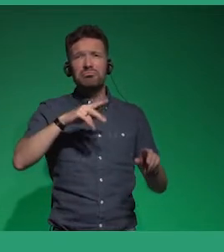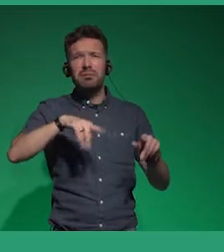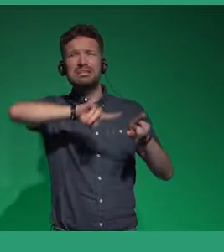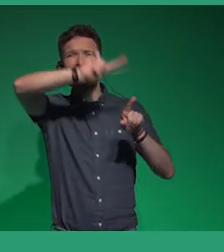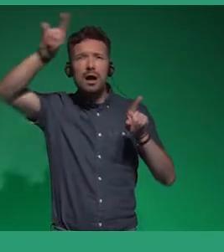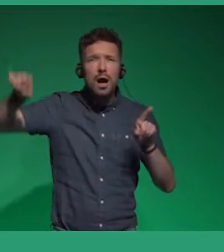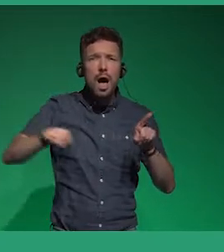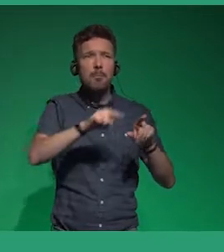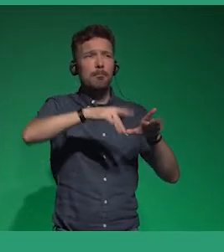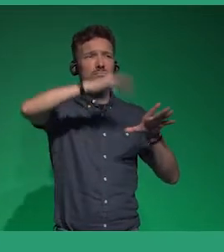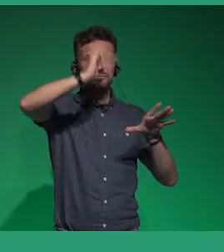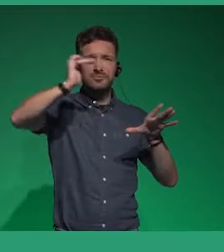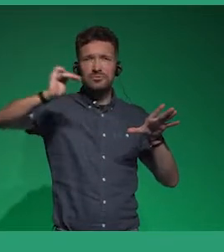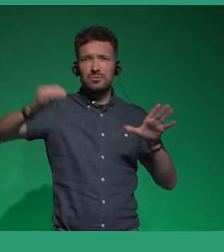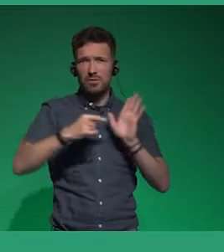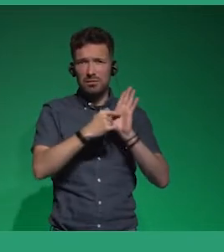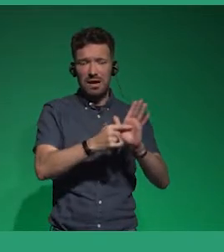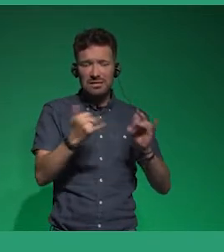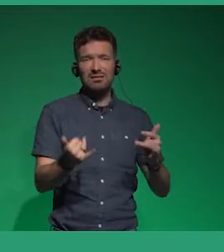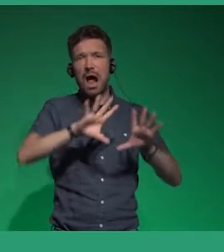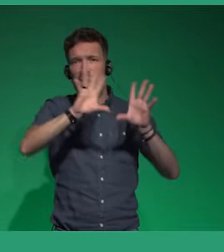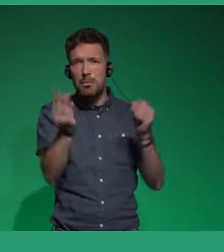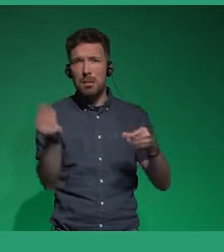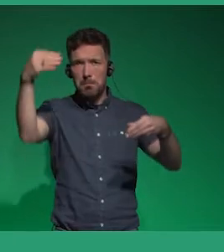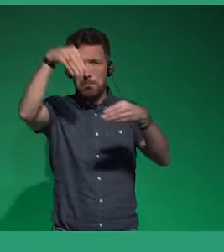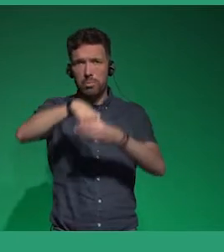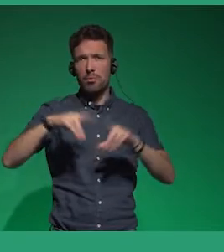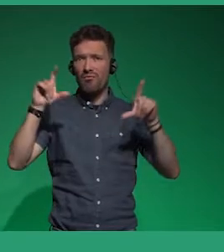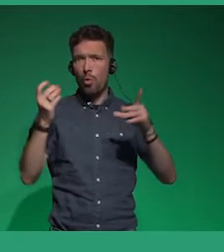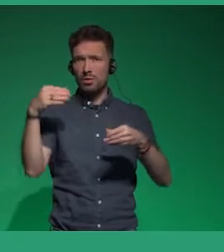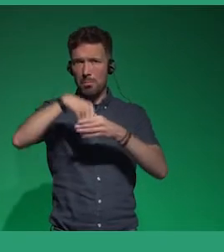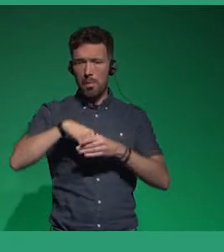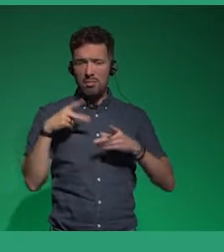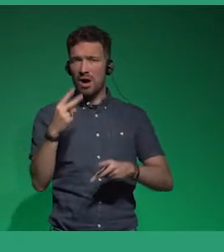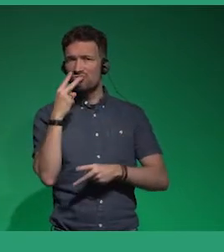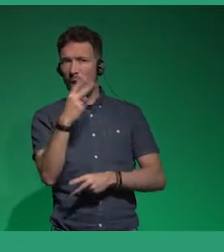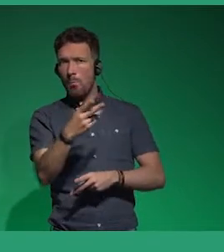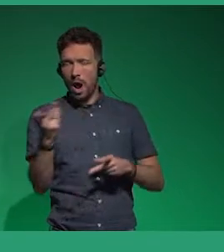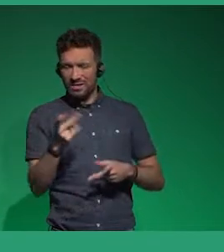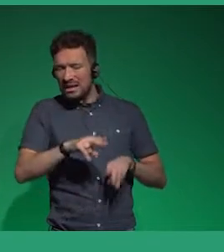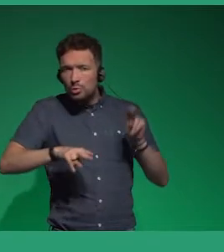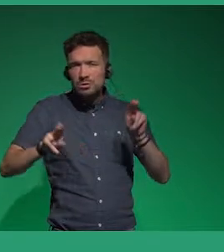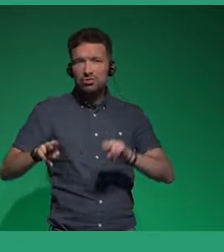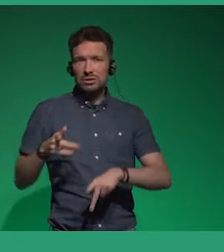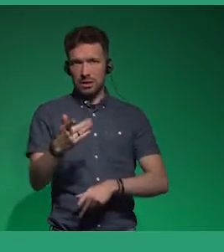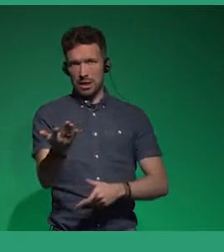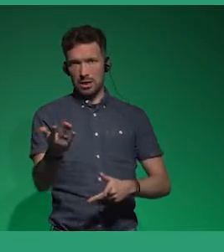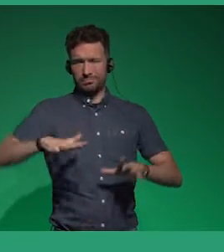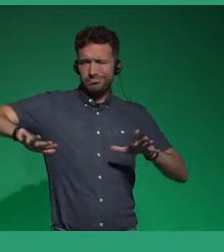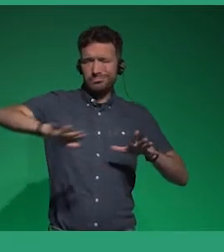these functions are represented. And you see inside of the forest, you have a lot of